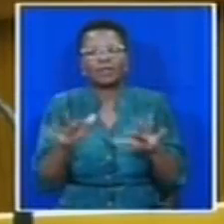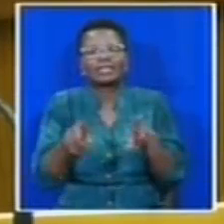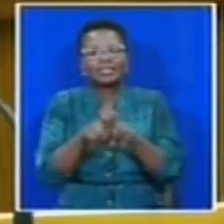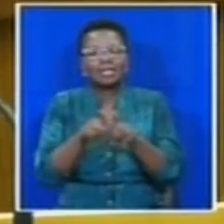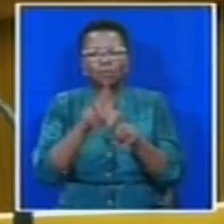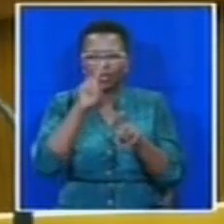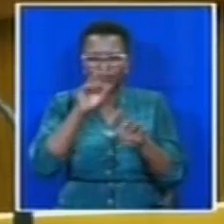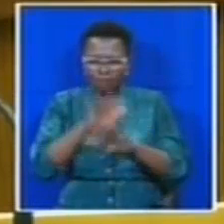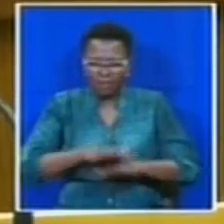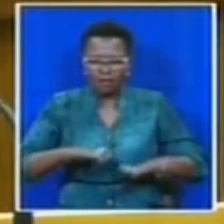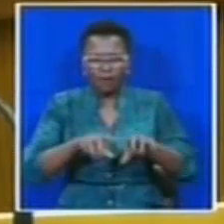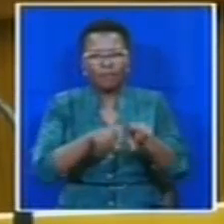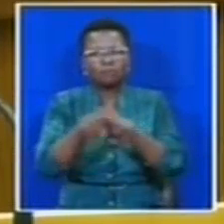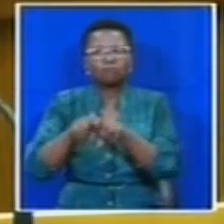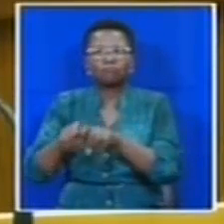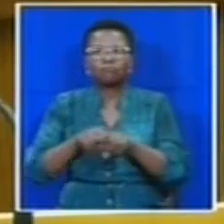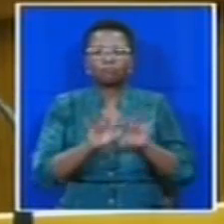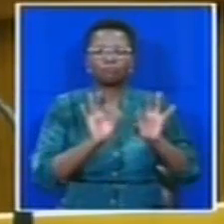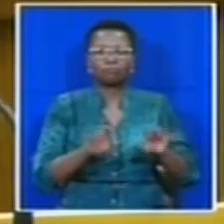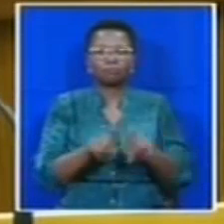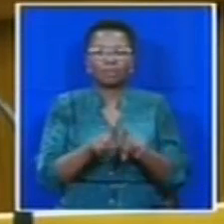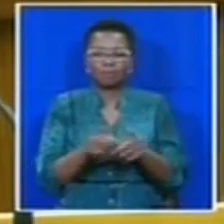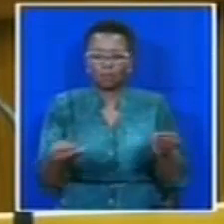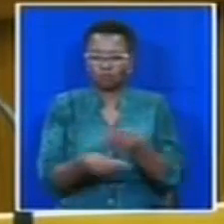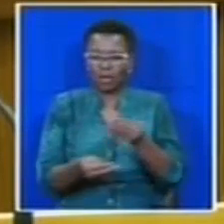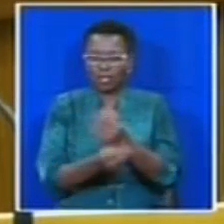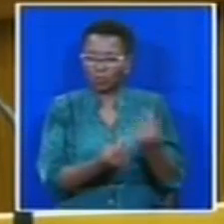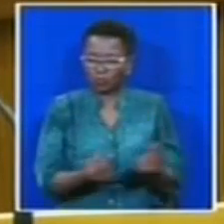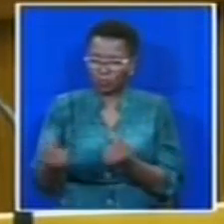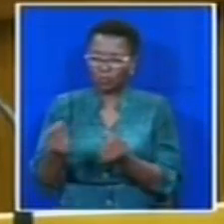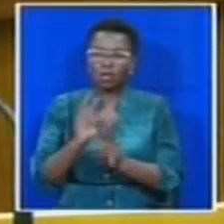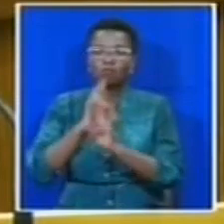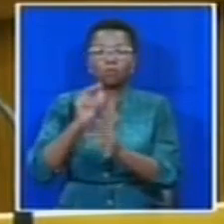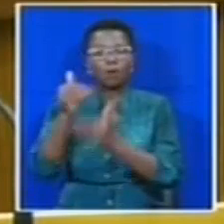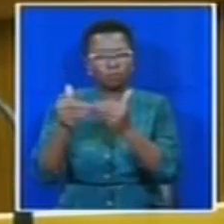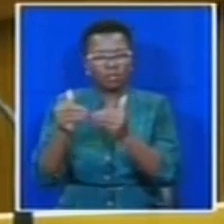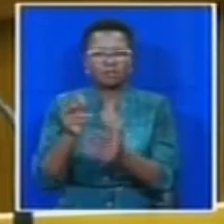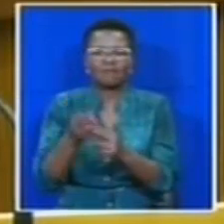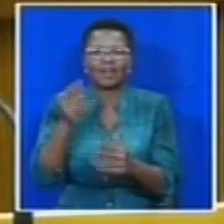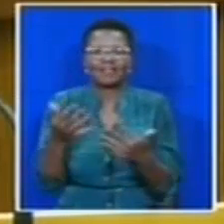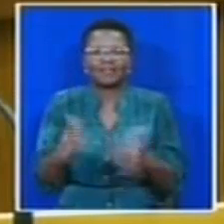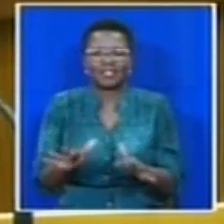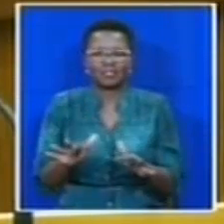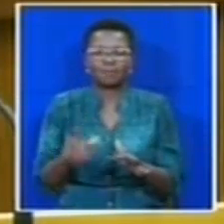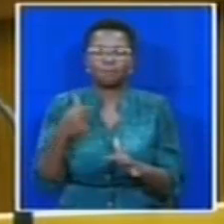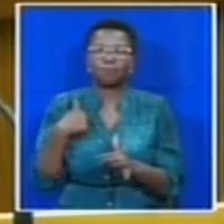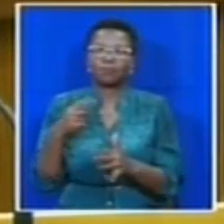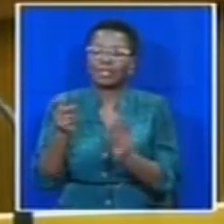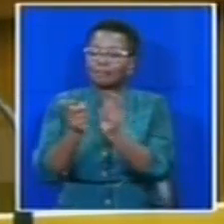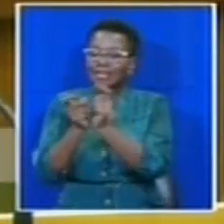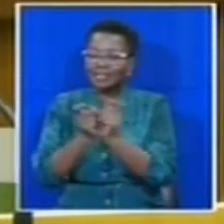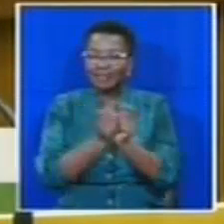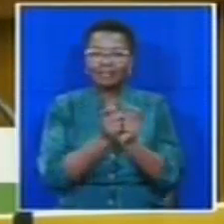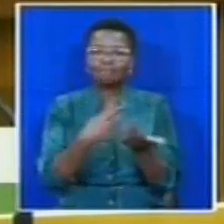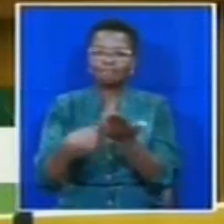environment for clearing and reporting trades are being finalized. Consultation will begin on a regime for licensing these